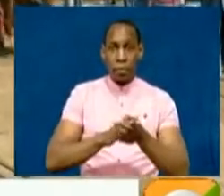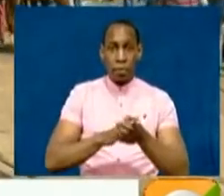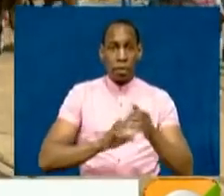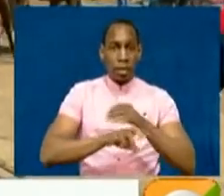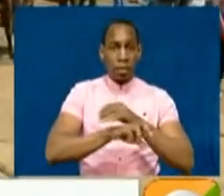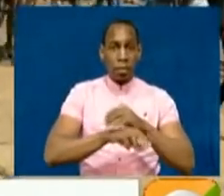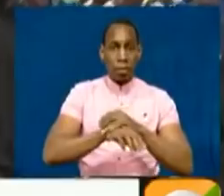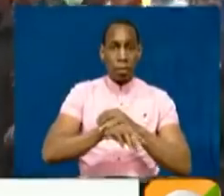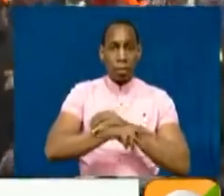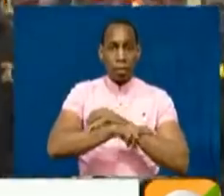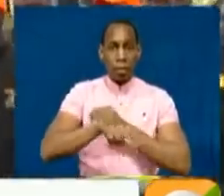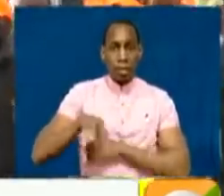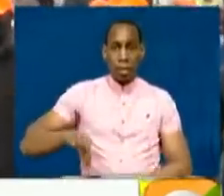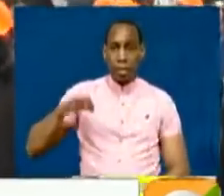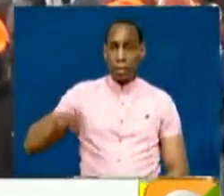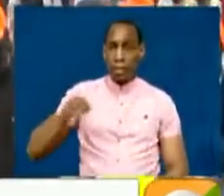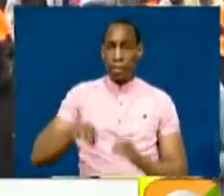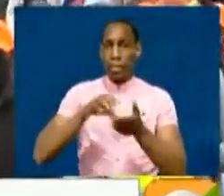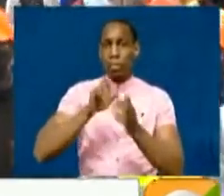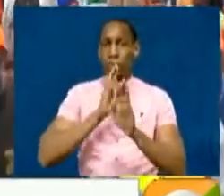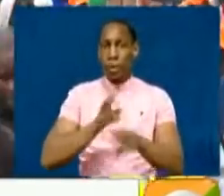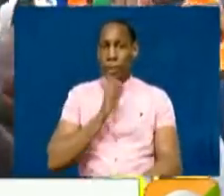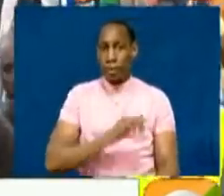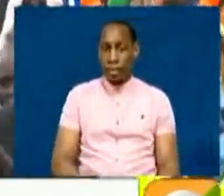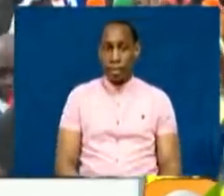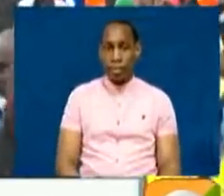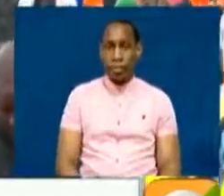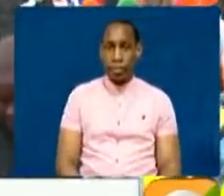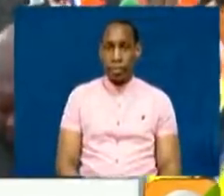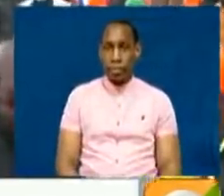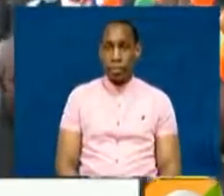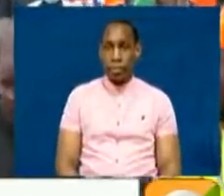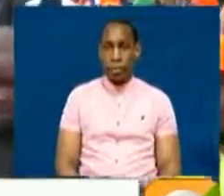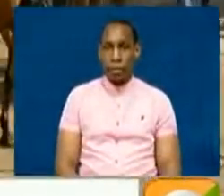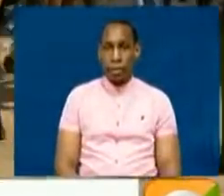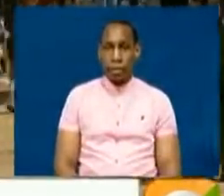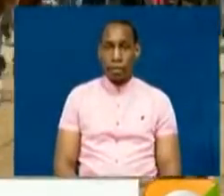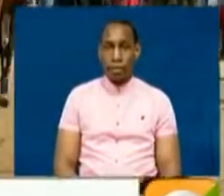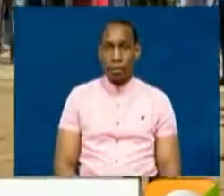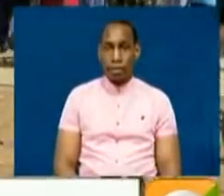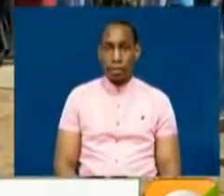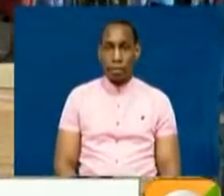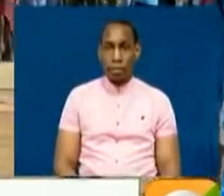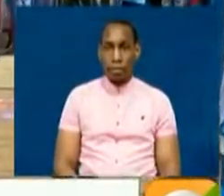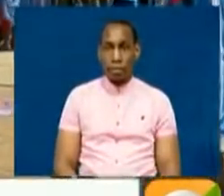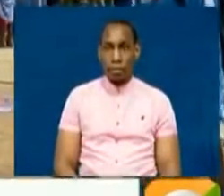pickpocketing incidents were reported. Raquel Mwegai, Citizen TV.